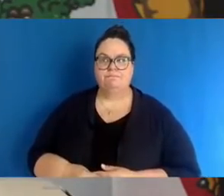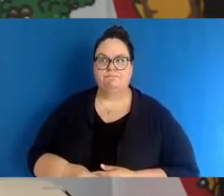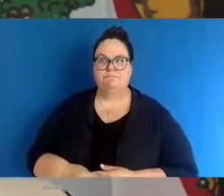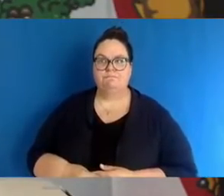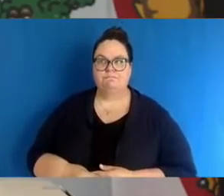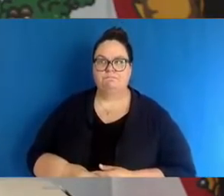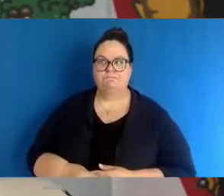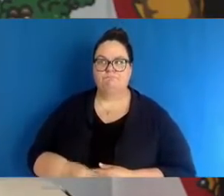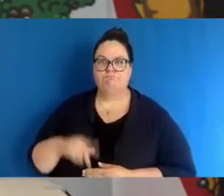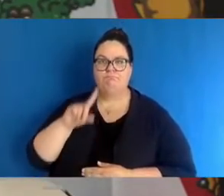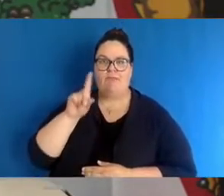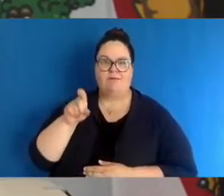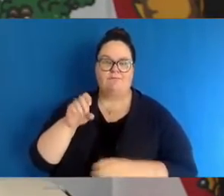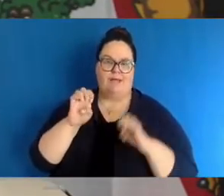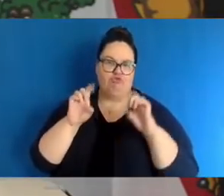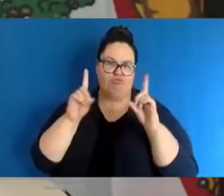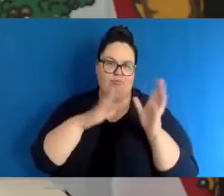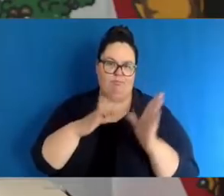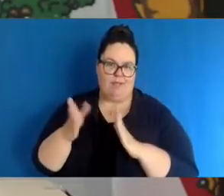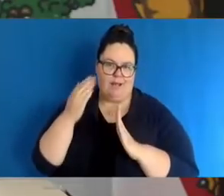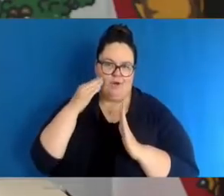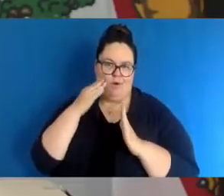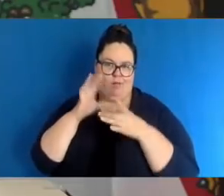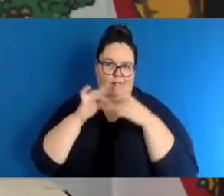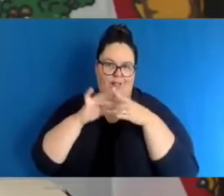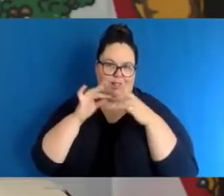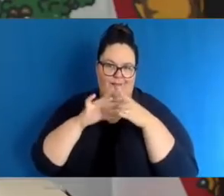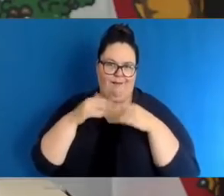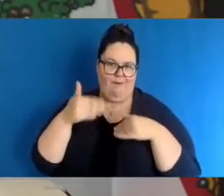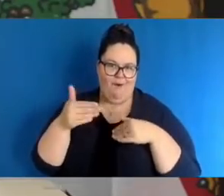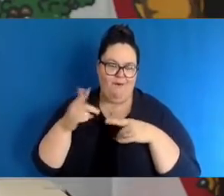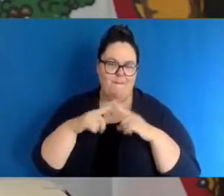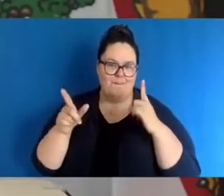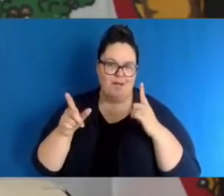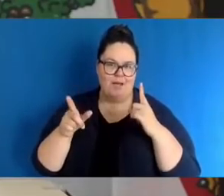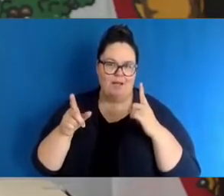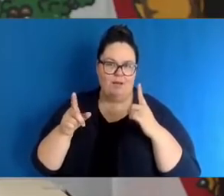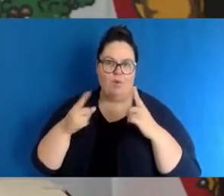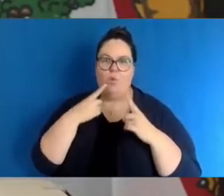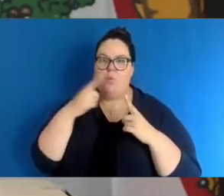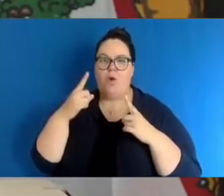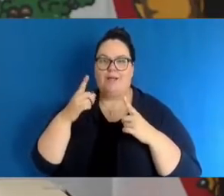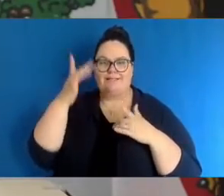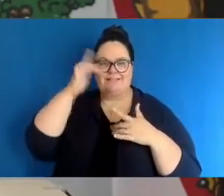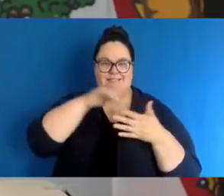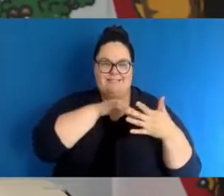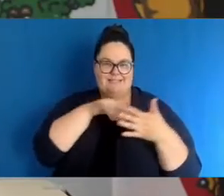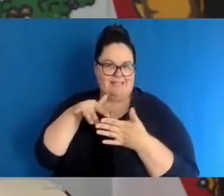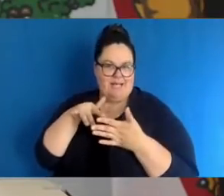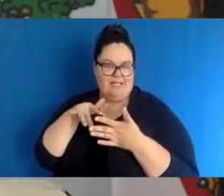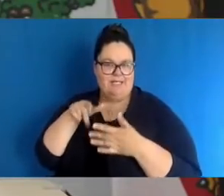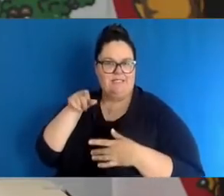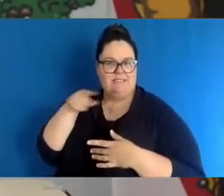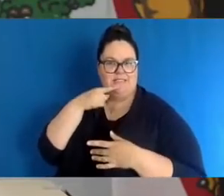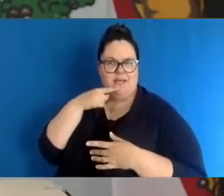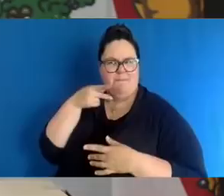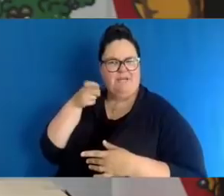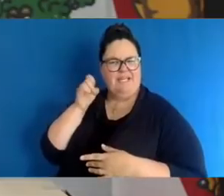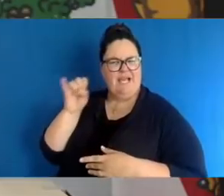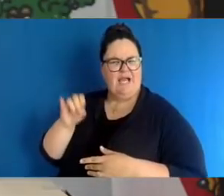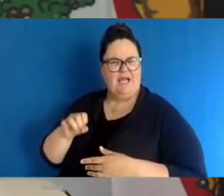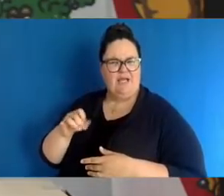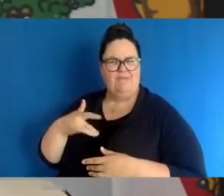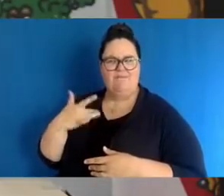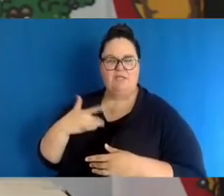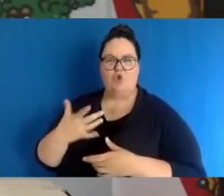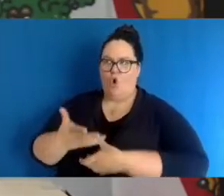the education plan again. I know you've been talking about it a lot, but an epidemiologist yesterday did tell us that he thought PEI's plan puts confidence over